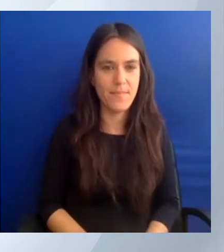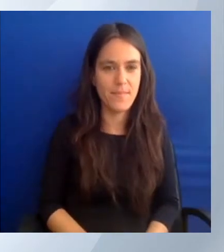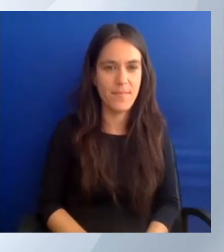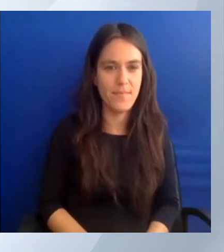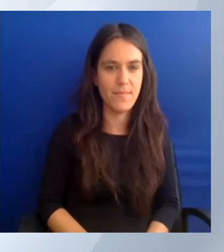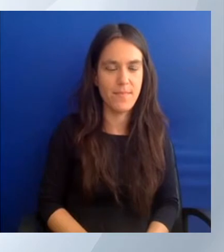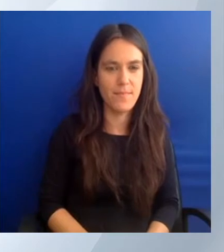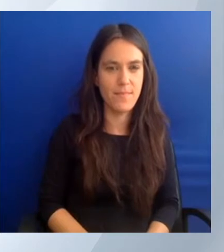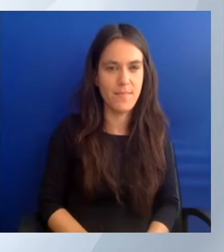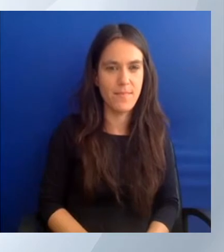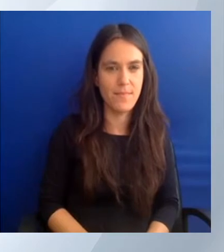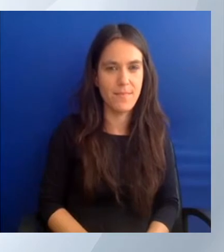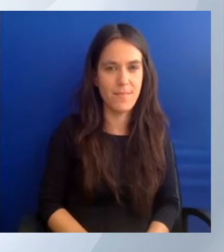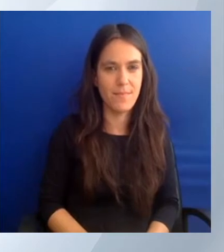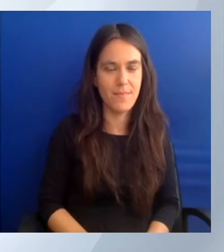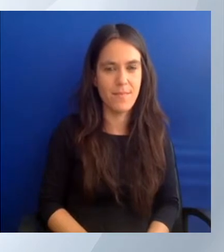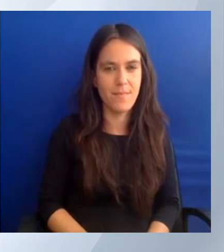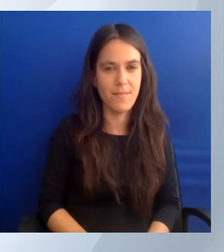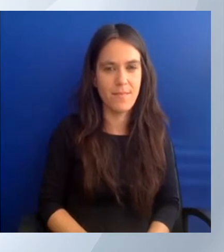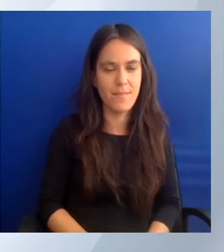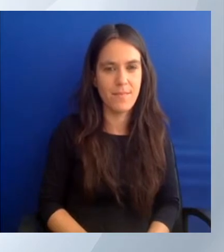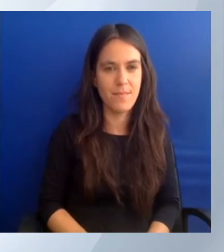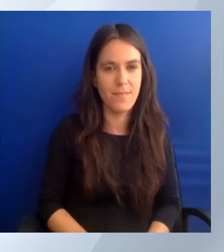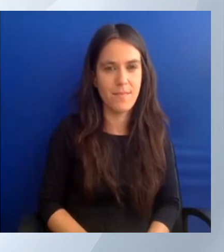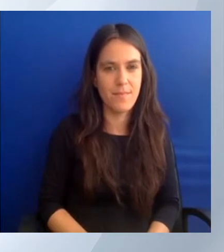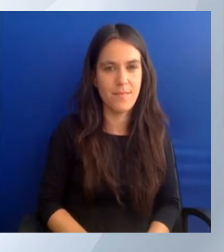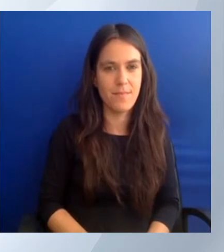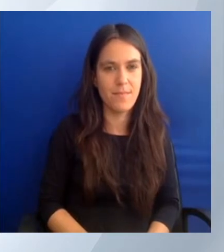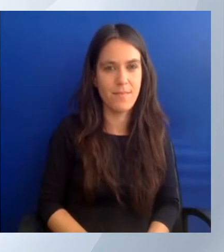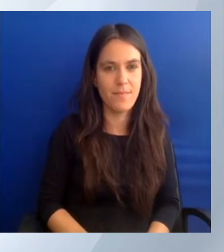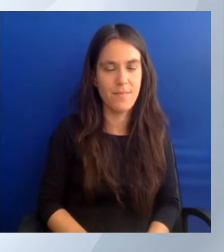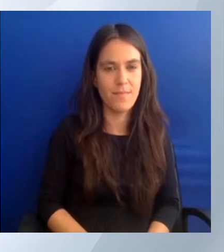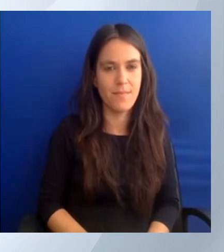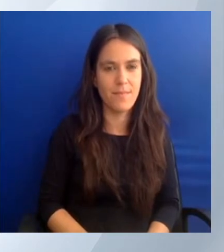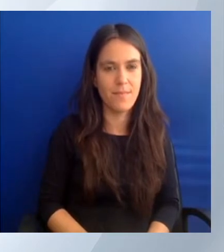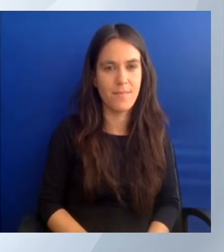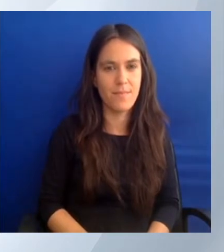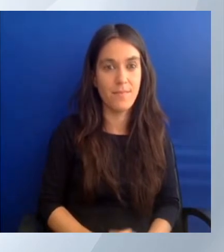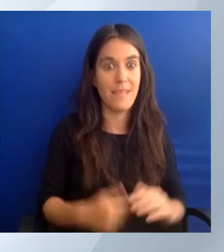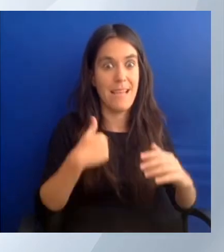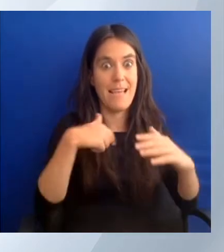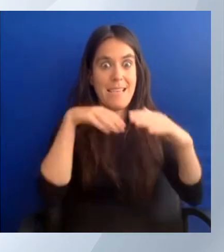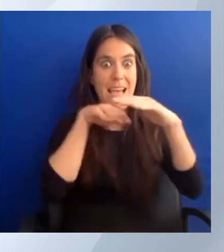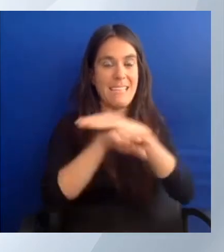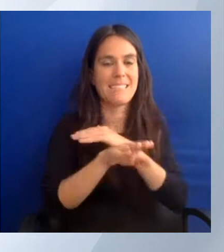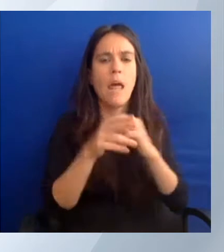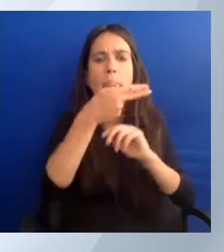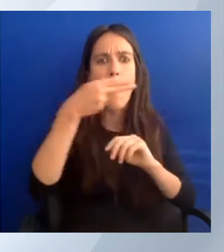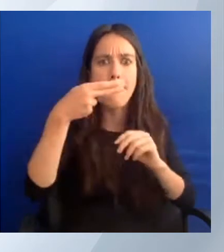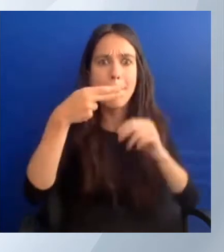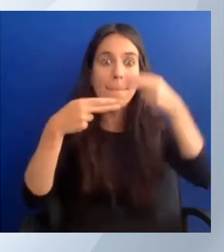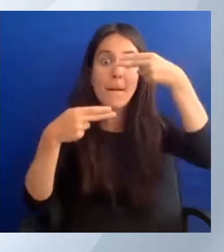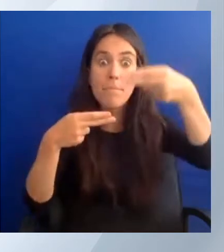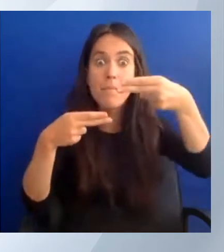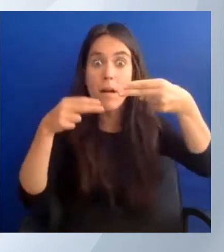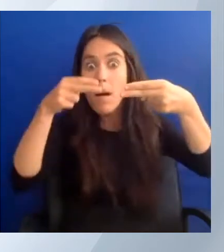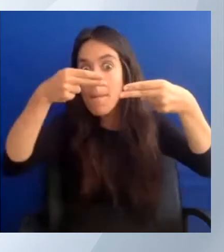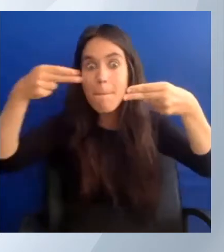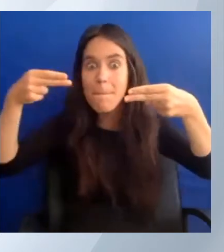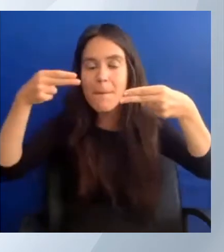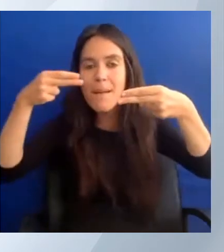I'm accessing the state store. I'm specifying the name of the store, and I'm passing a payload.